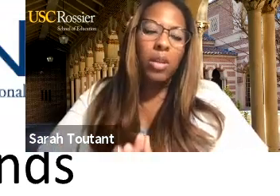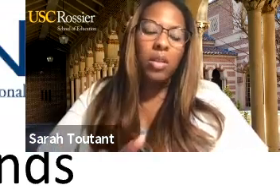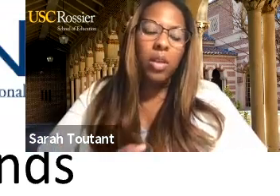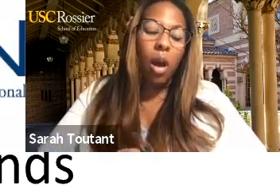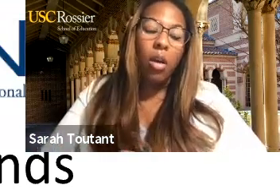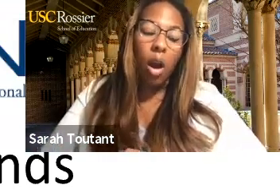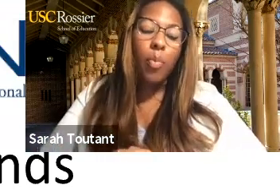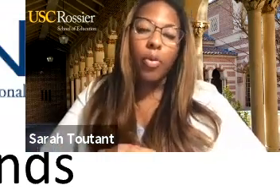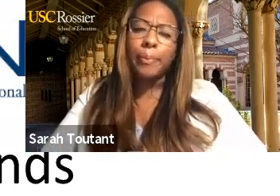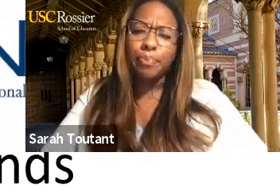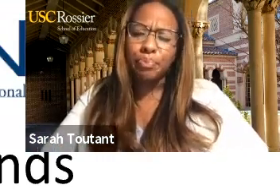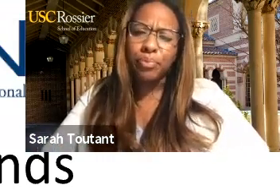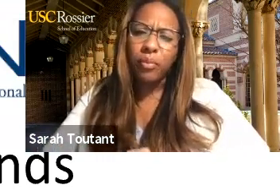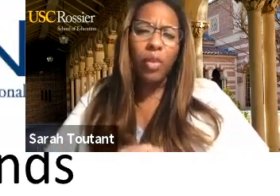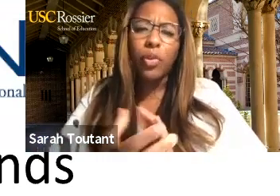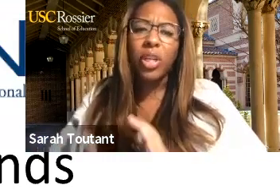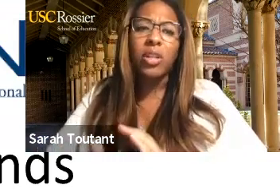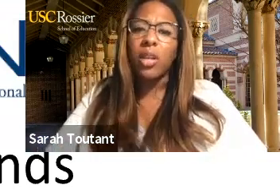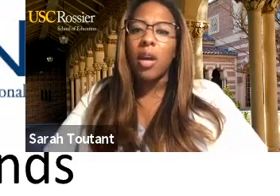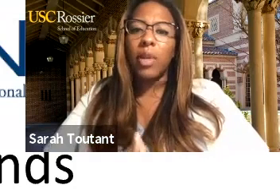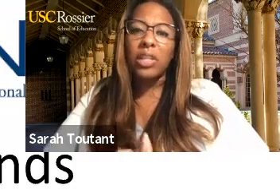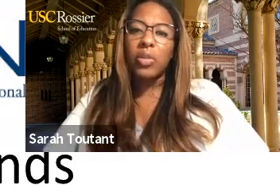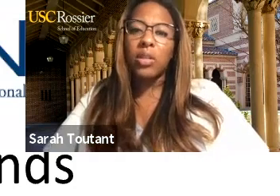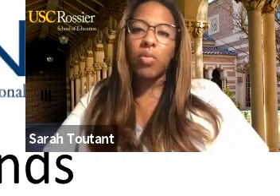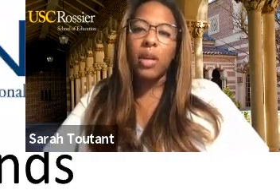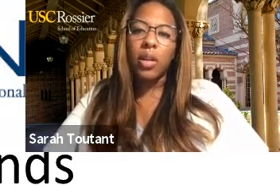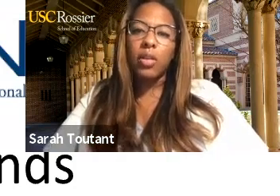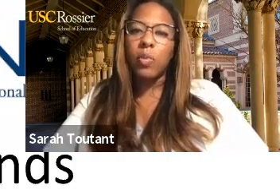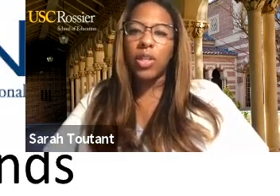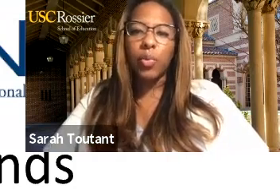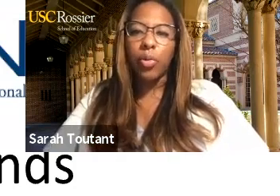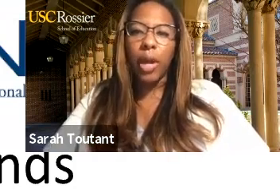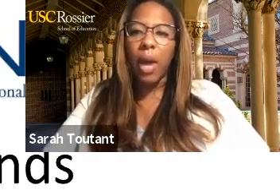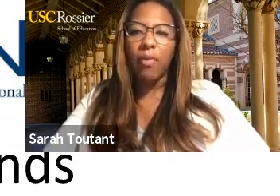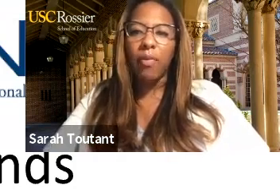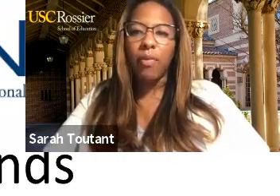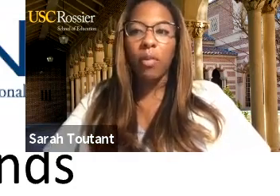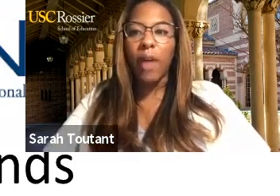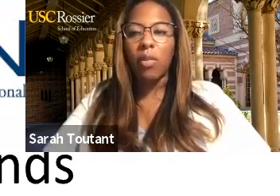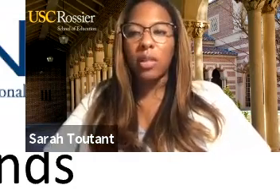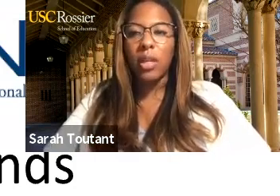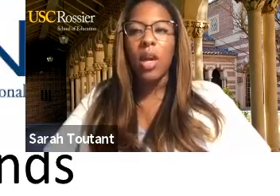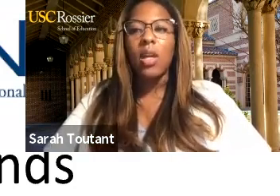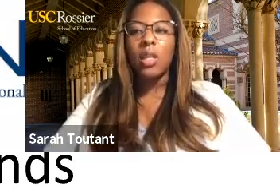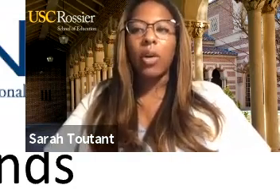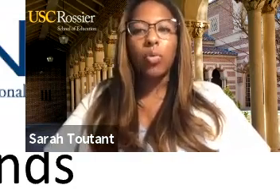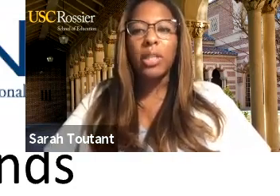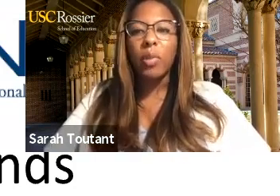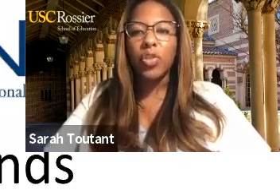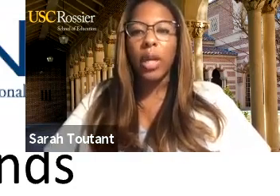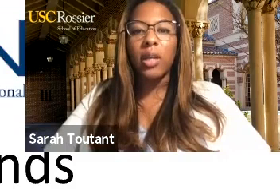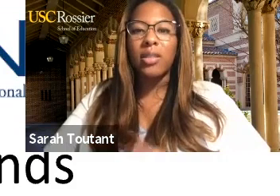about our program, for years, Black students in Rossier's PhD program have called on faculty to not